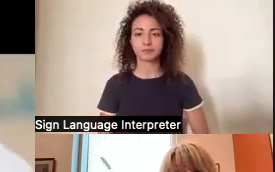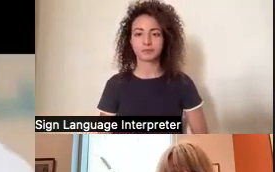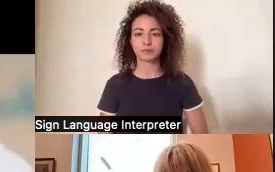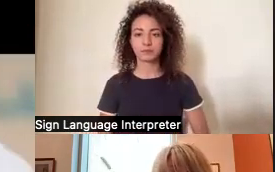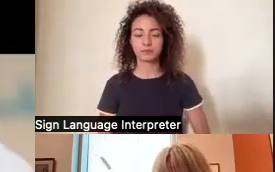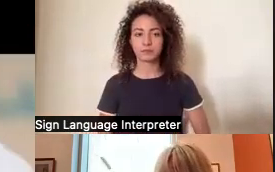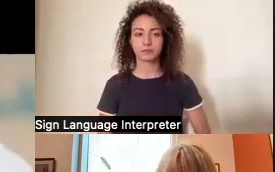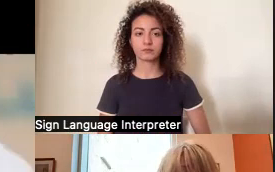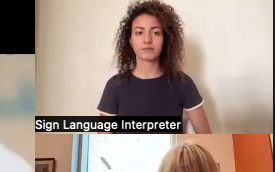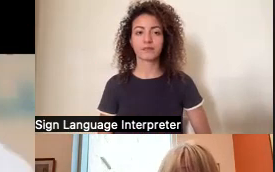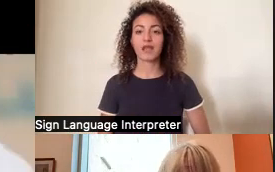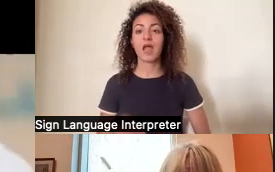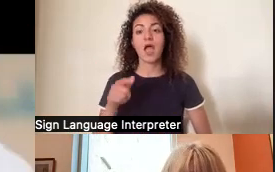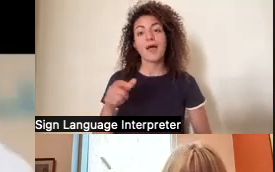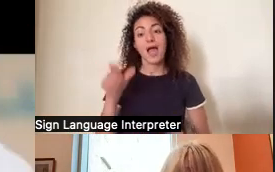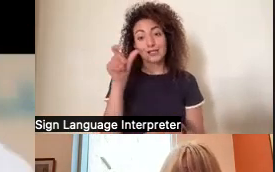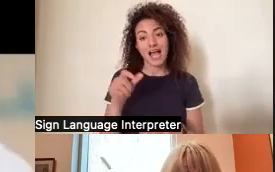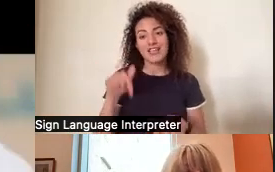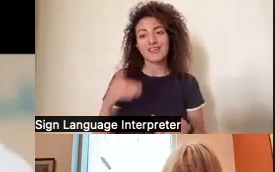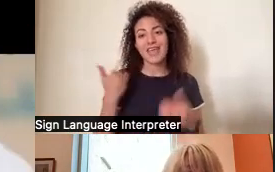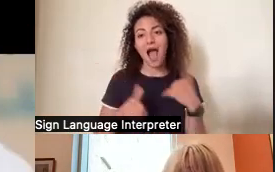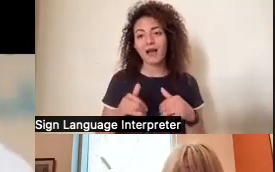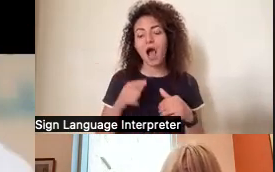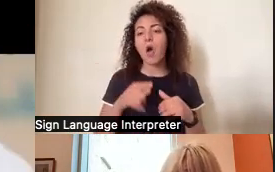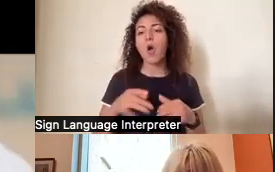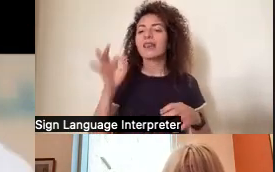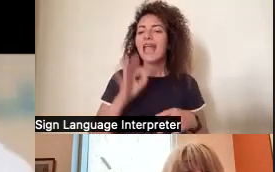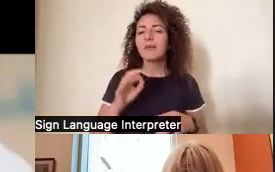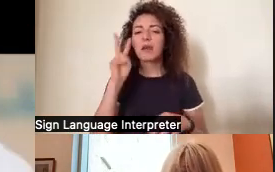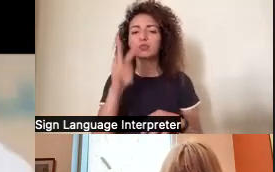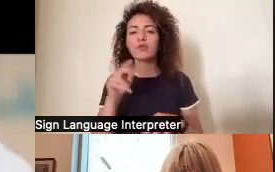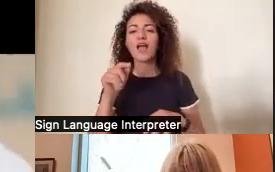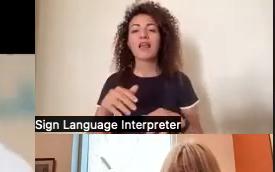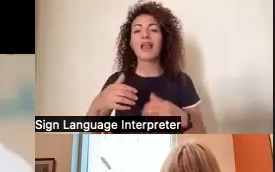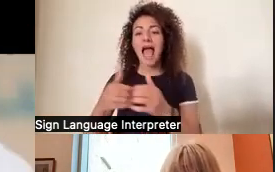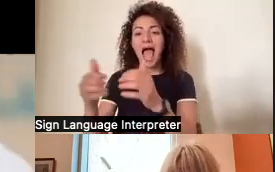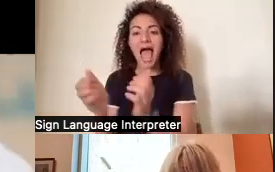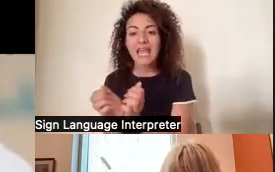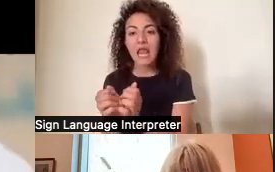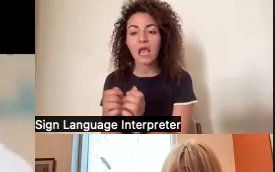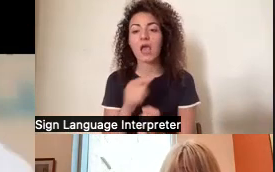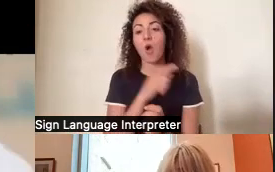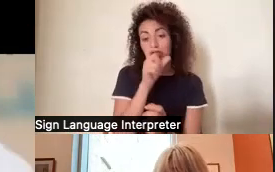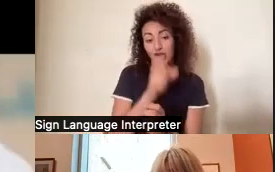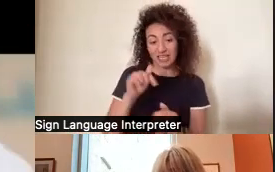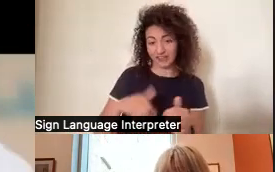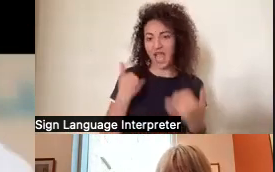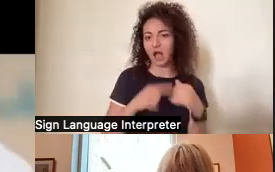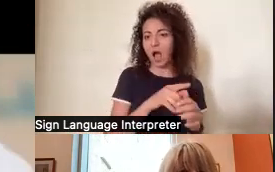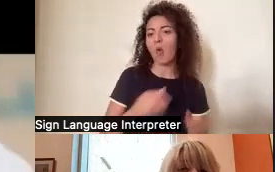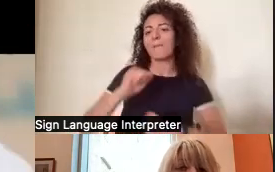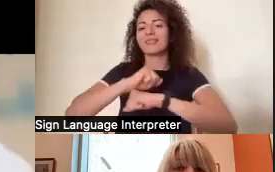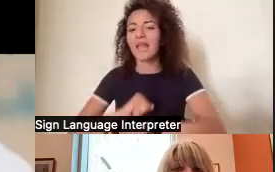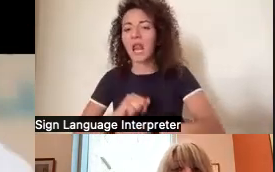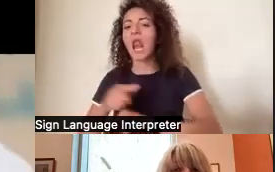reliance on family and extended kin is a very real one, and it was highlighted in COVID across the world. Again, not necessarily related